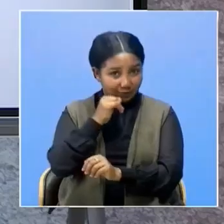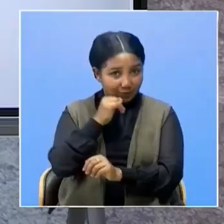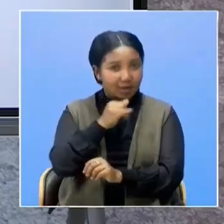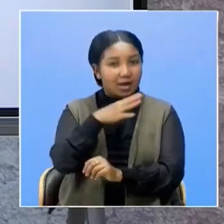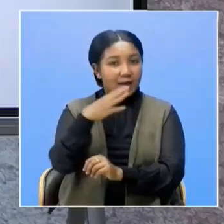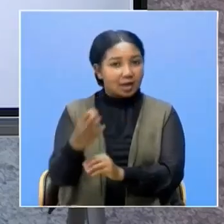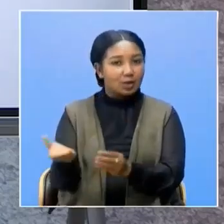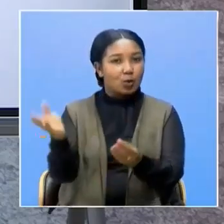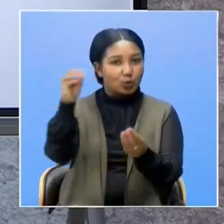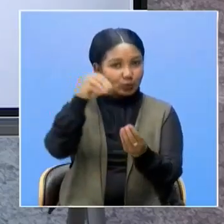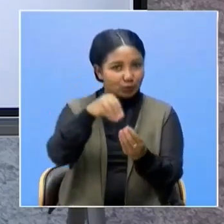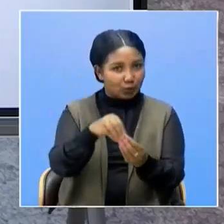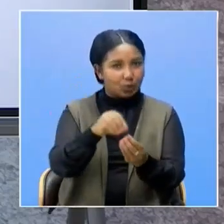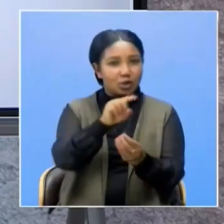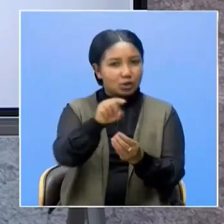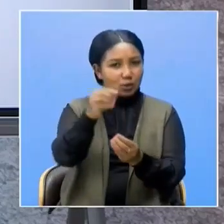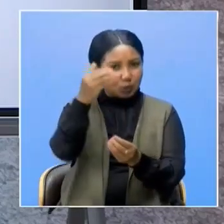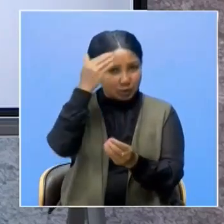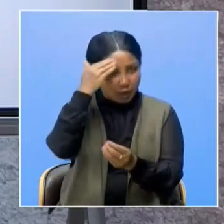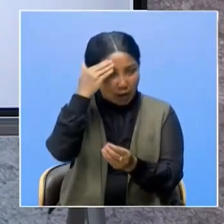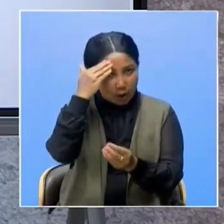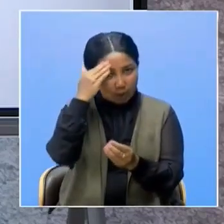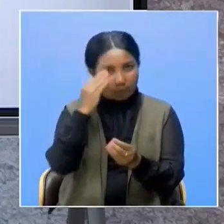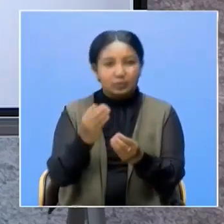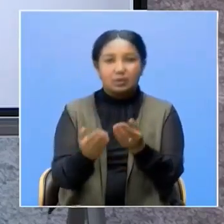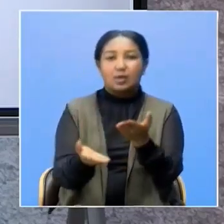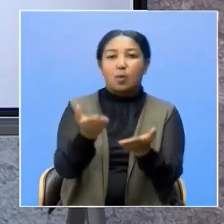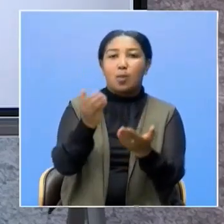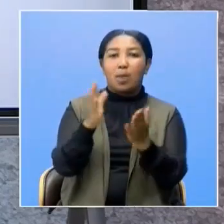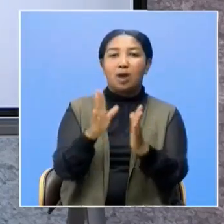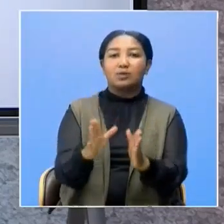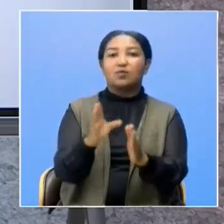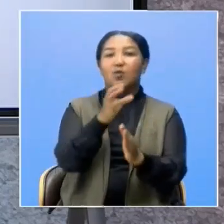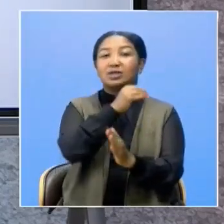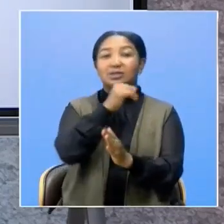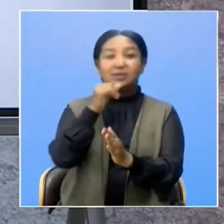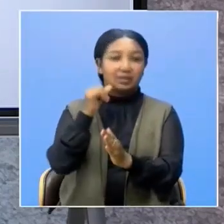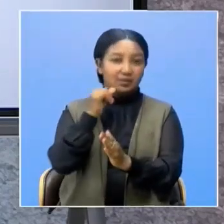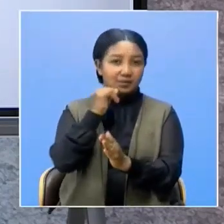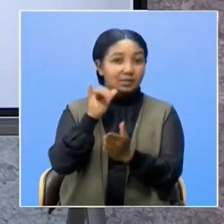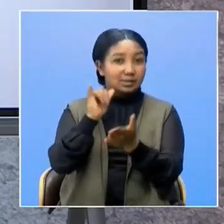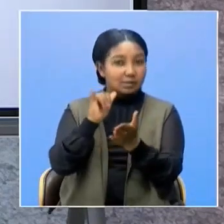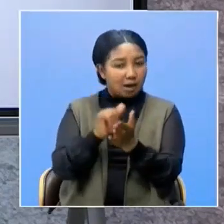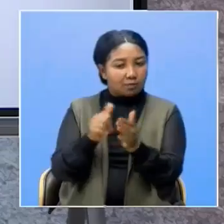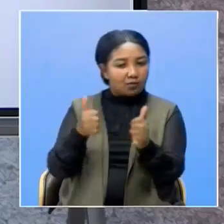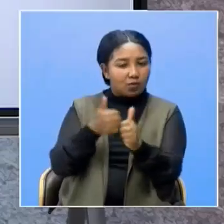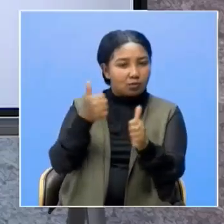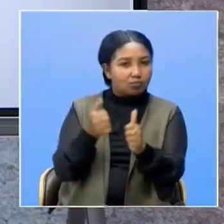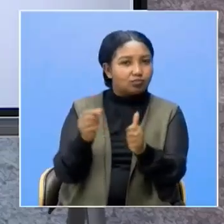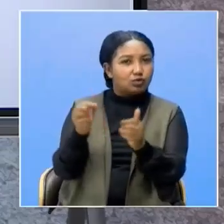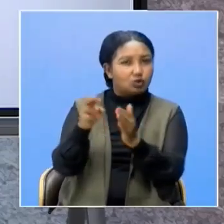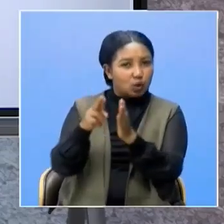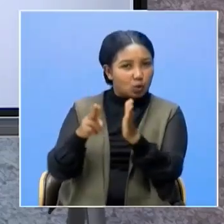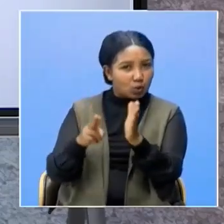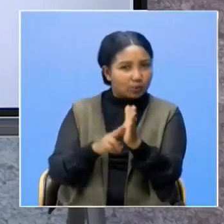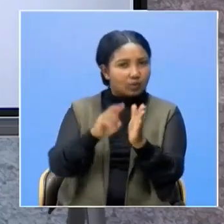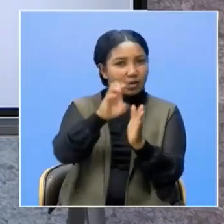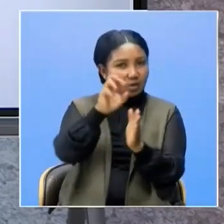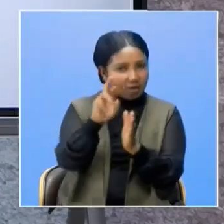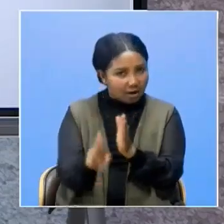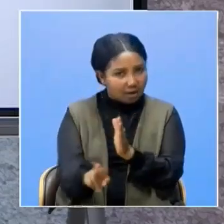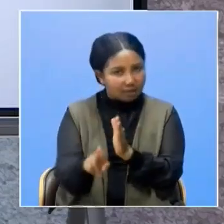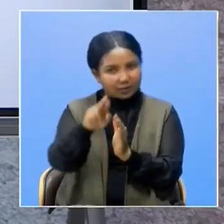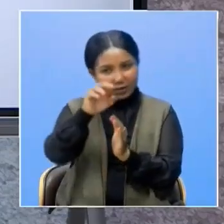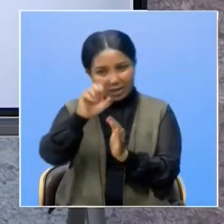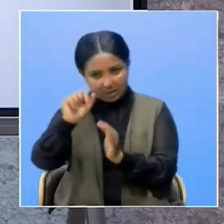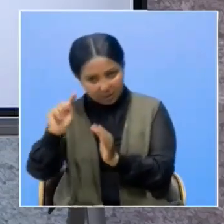And also, you will know the comparatives or the adjectives that follow the rule, which is ER and